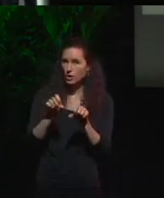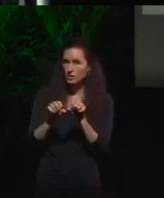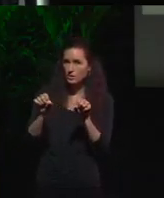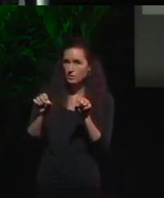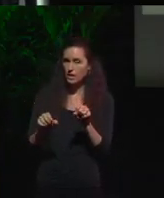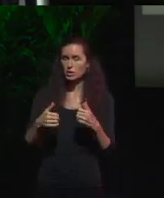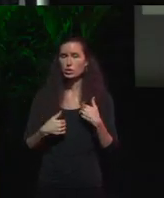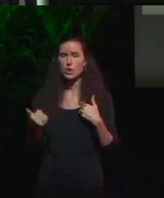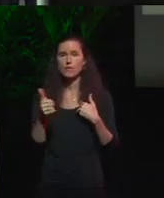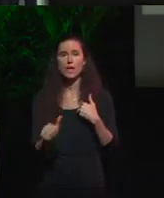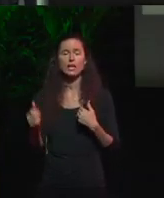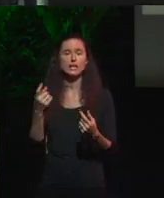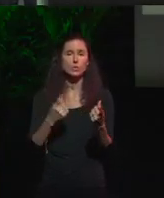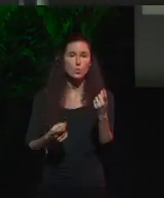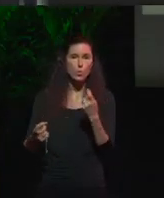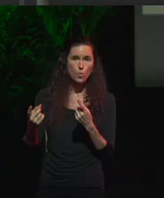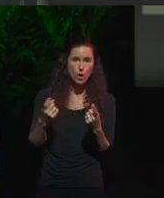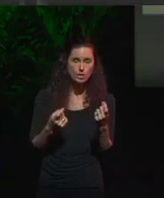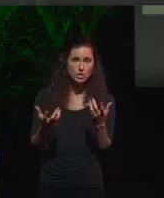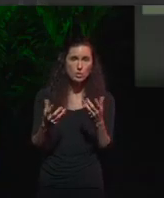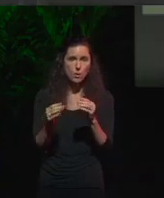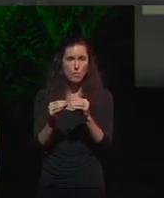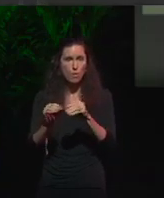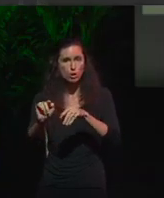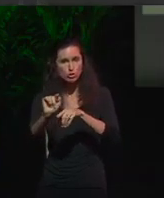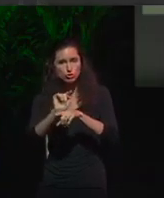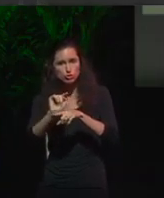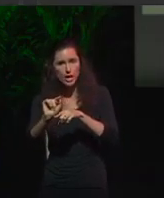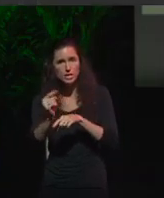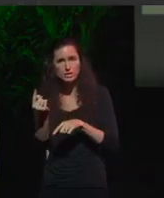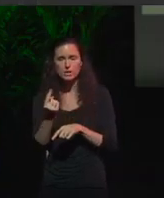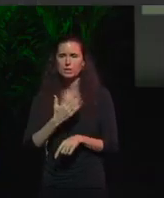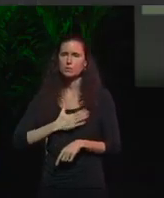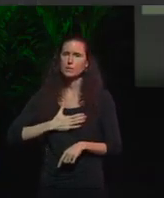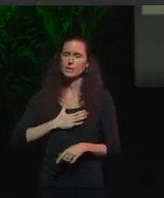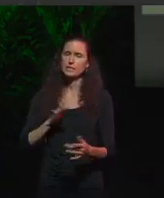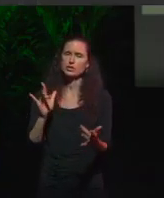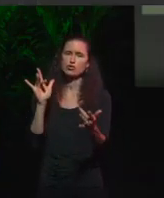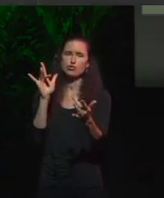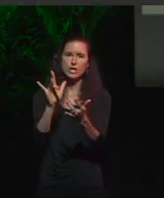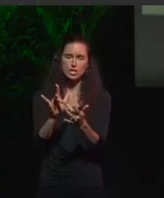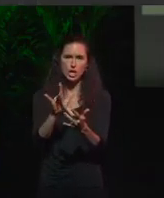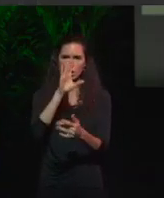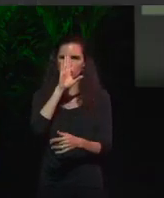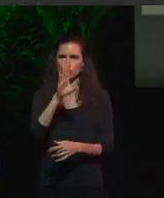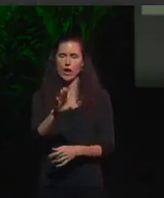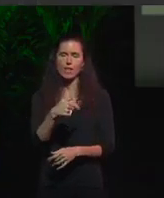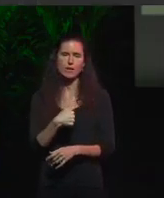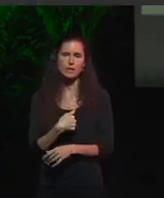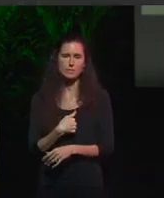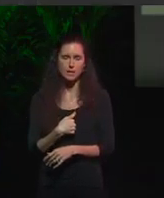you have any questions, you want extra training on something, please reach out. Reach out directly to me,